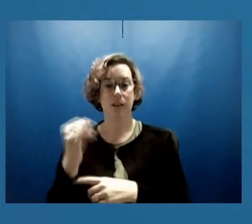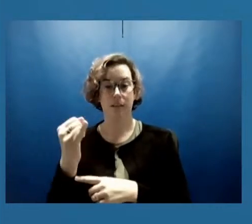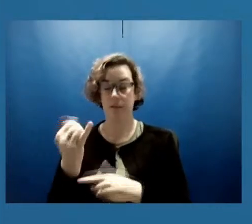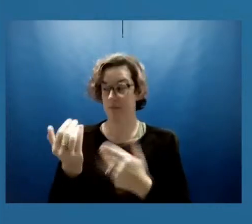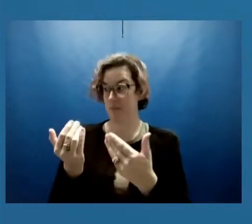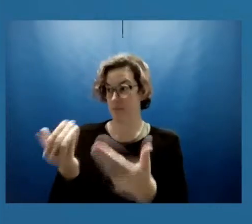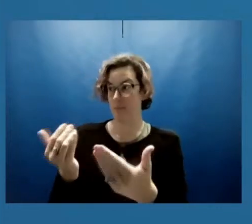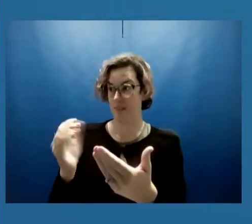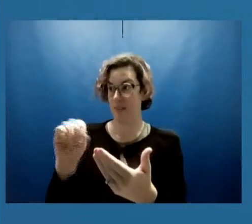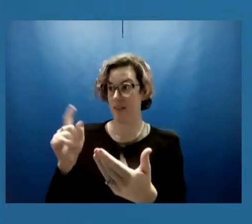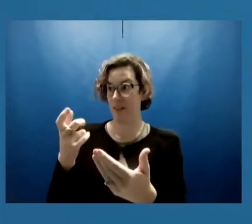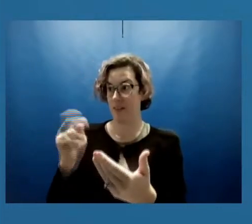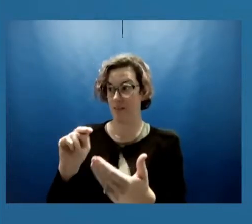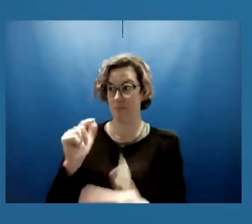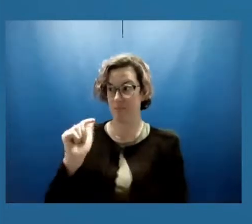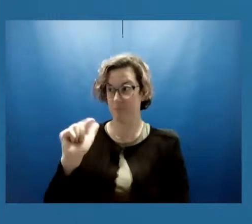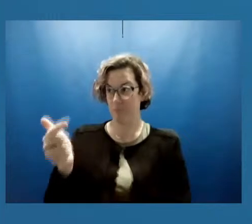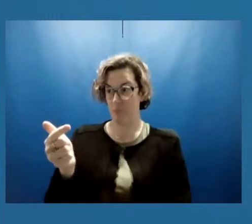line is now open.